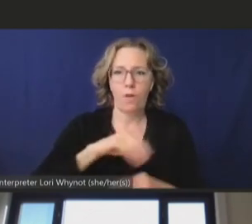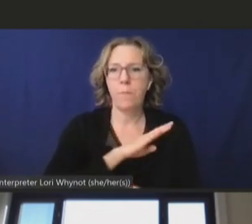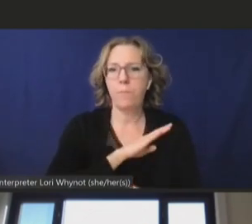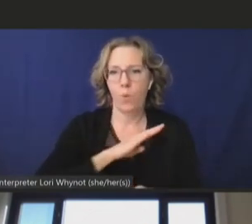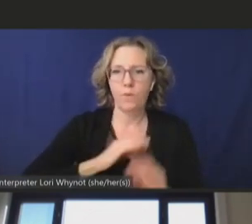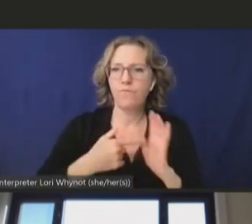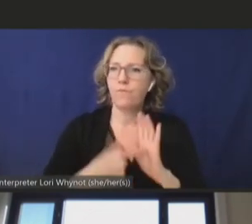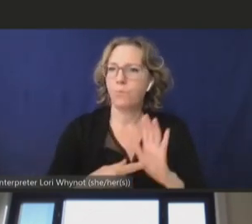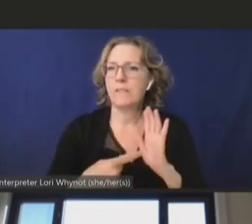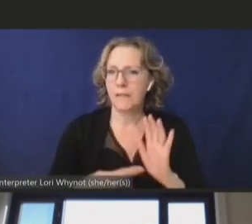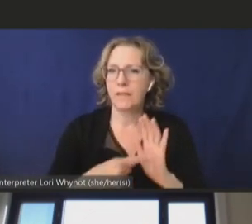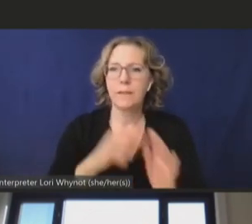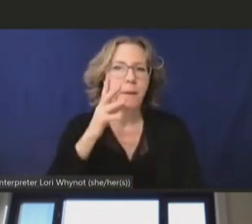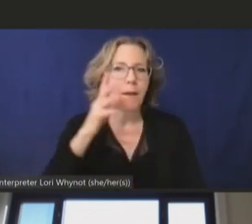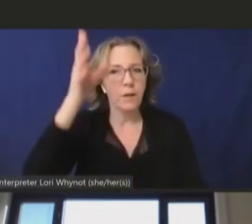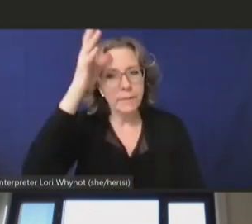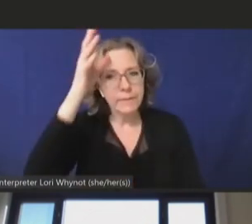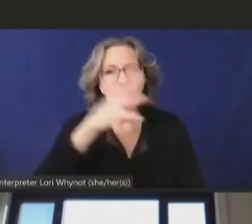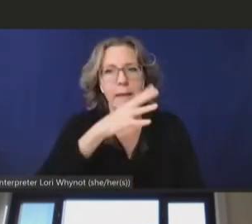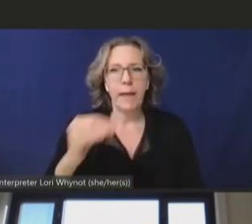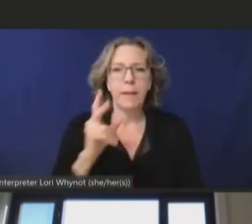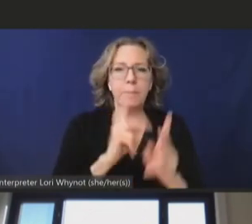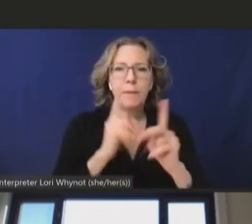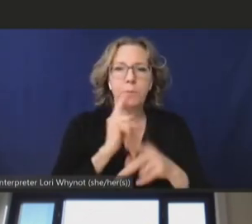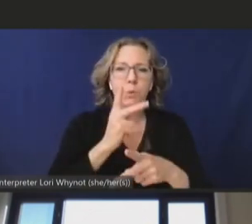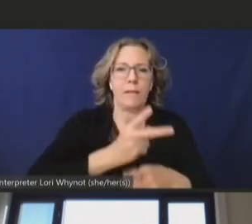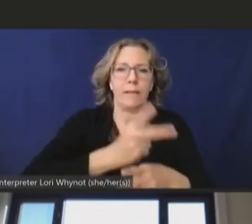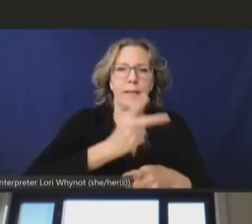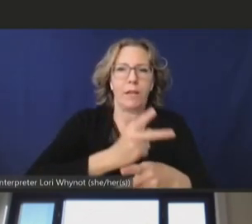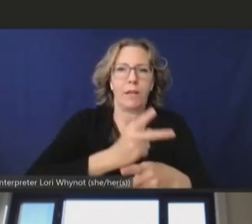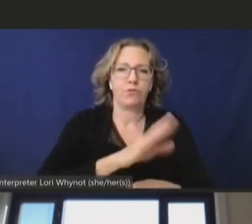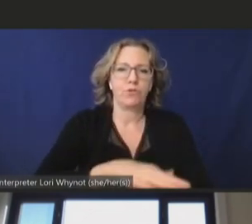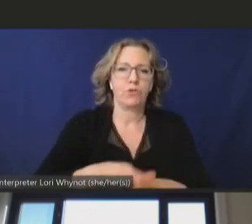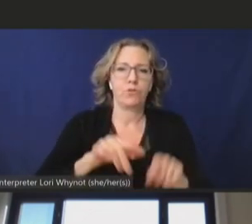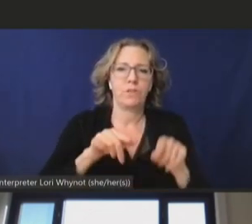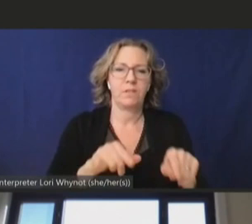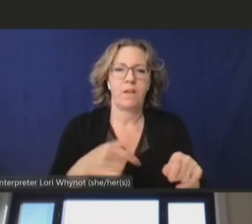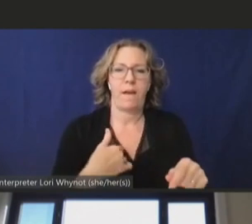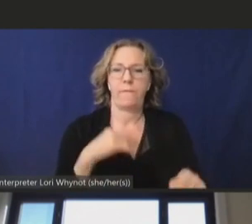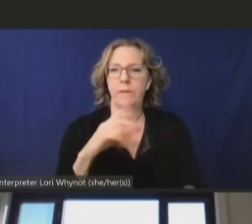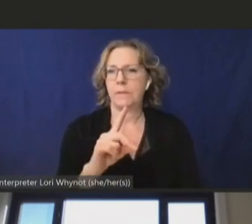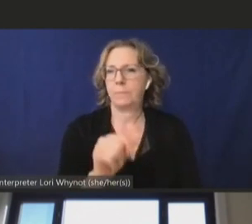representing parents and caregivers with children with disabilities.